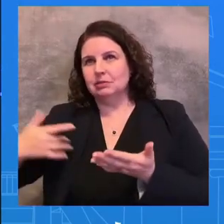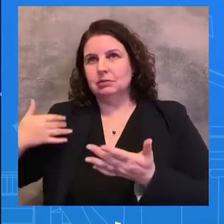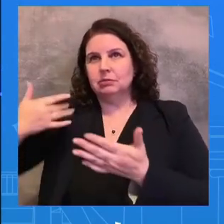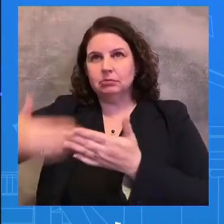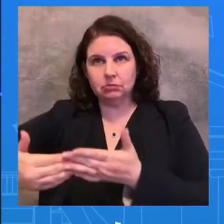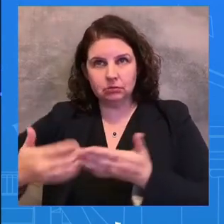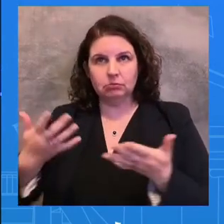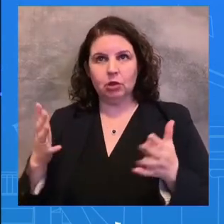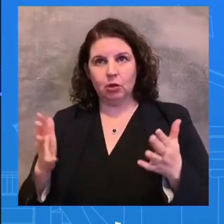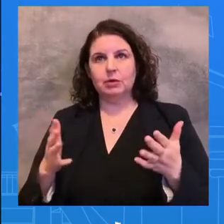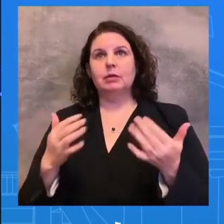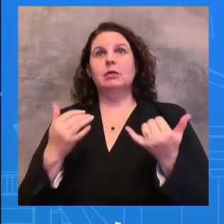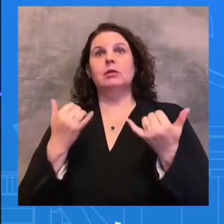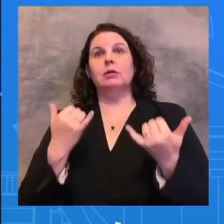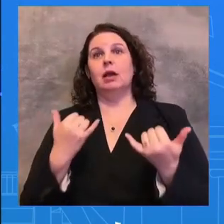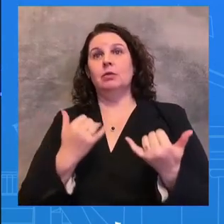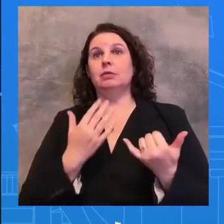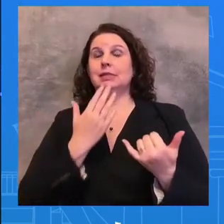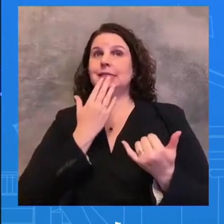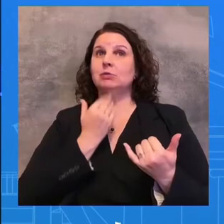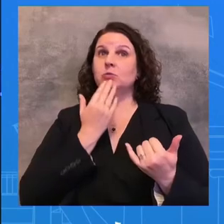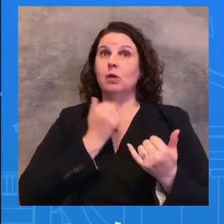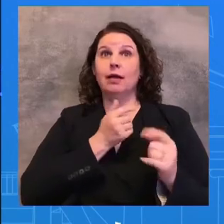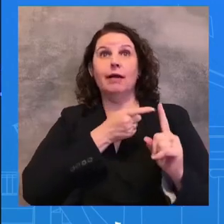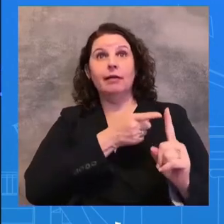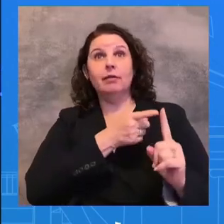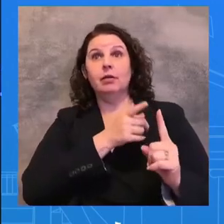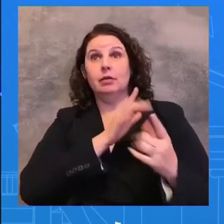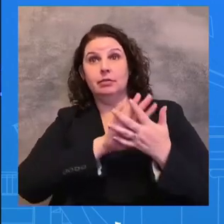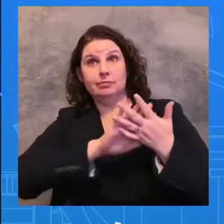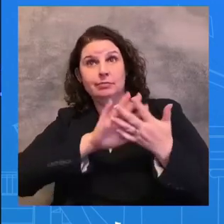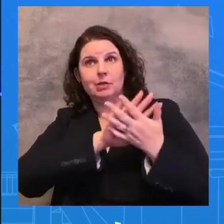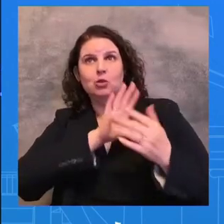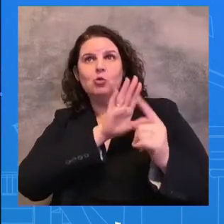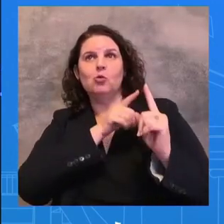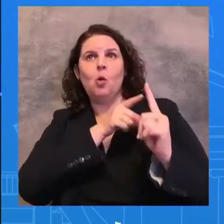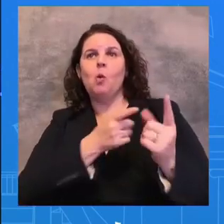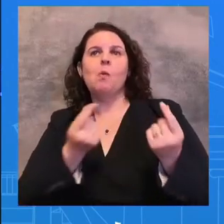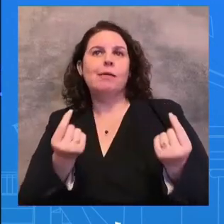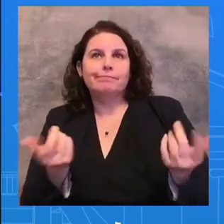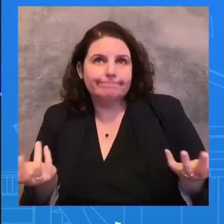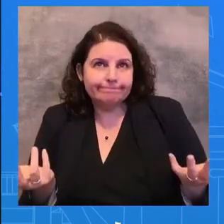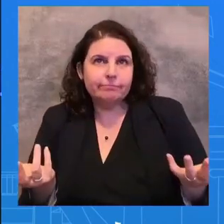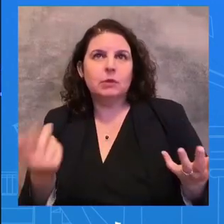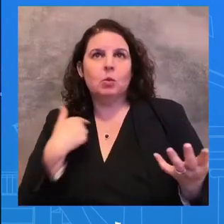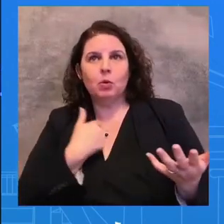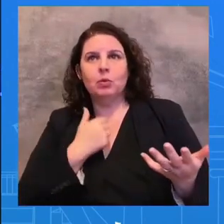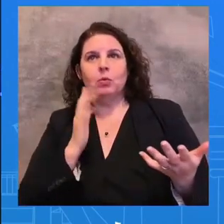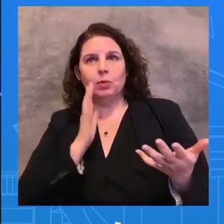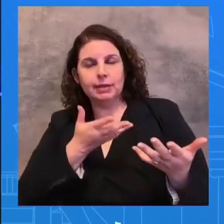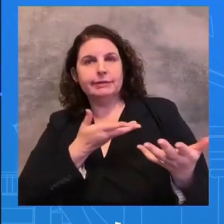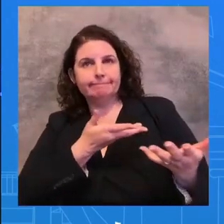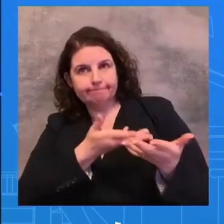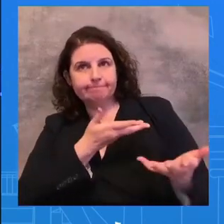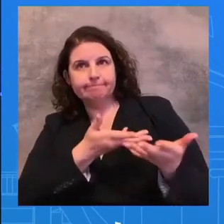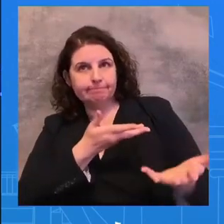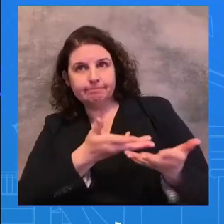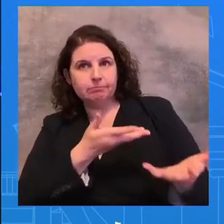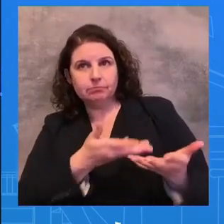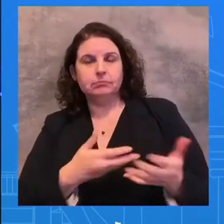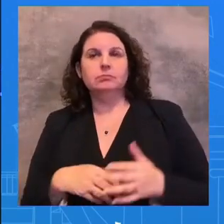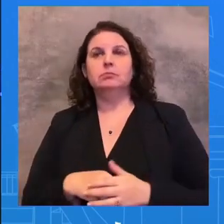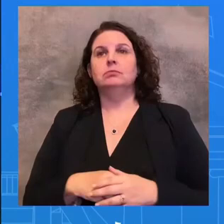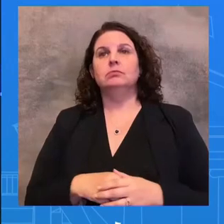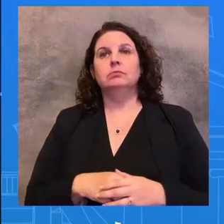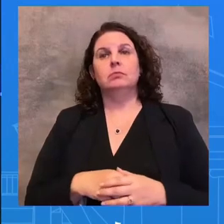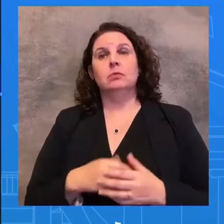privately, and we'll continue to work on that. But the most important thing is not really what I think, it's that you're hearing senior voices